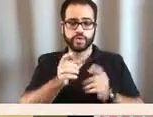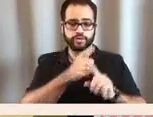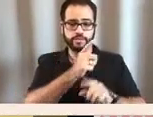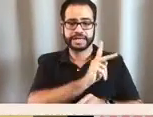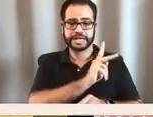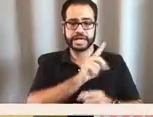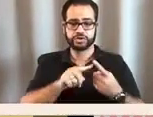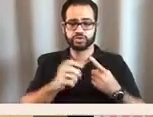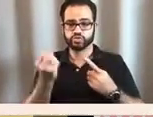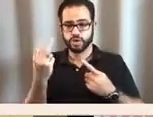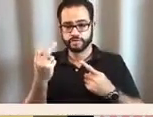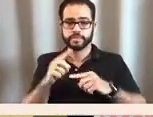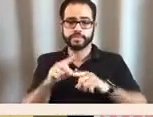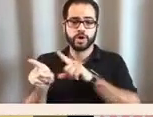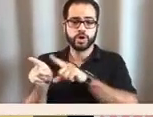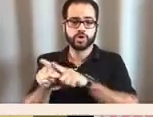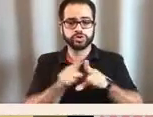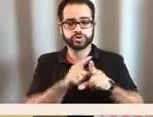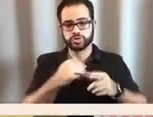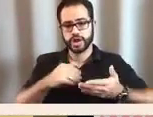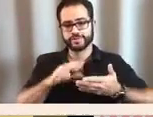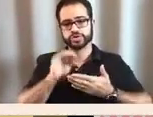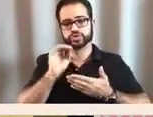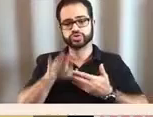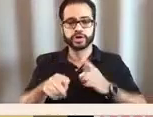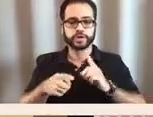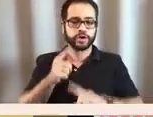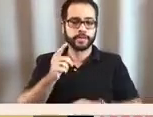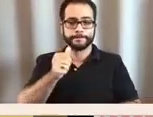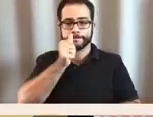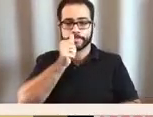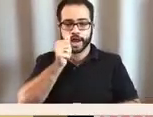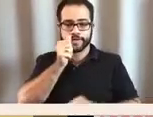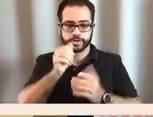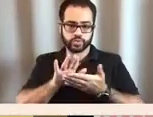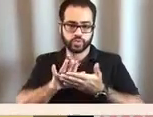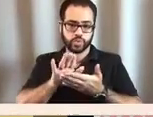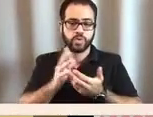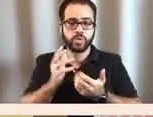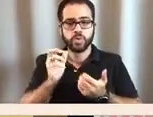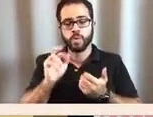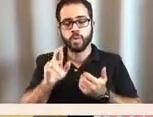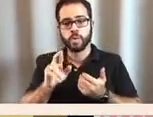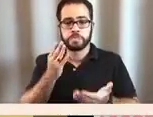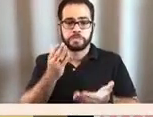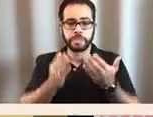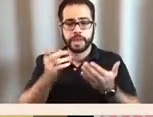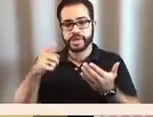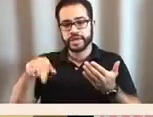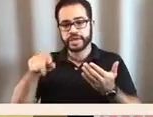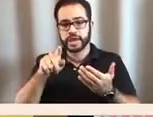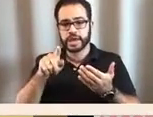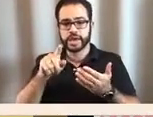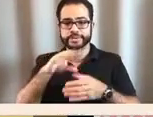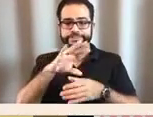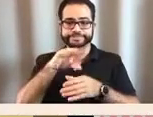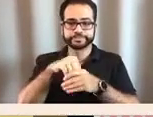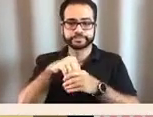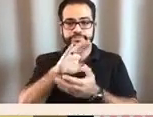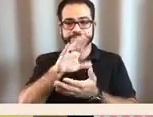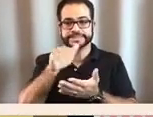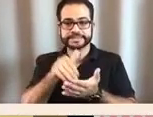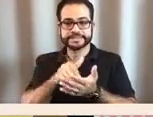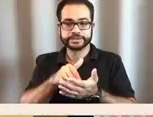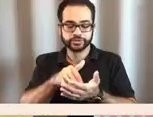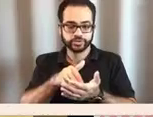12. But we also have students who come from private schools or who may have been in center schools.